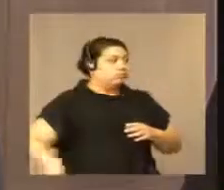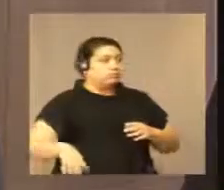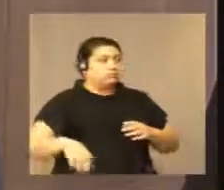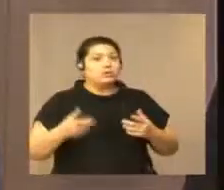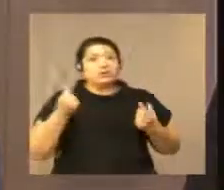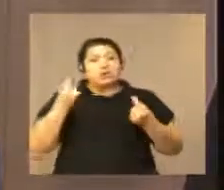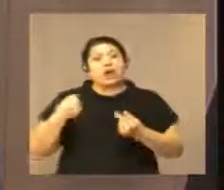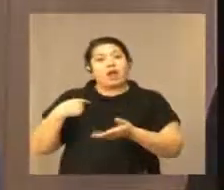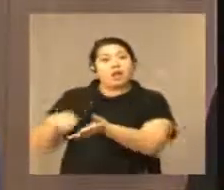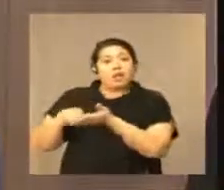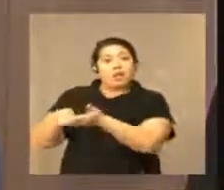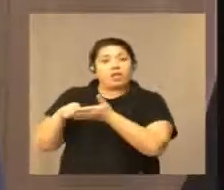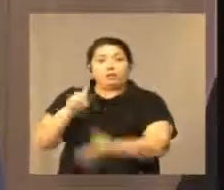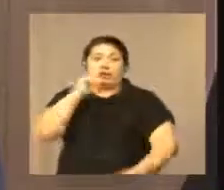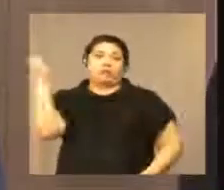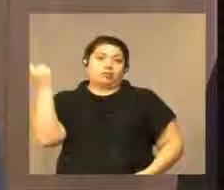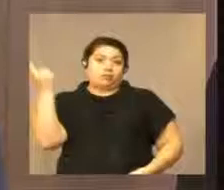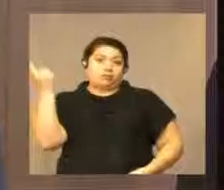doing notes back and forth.